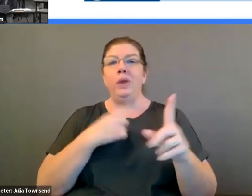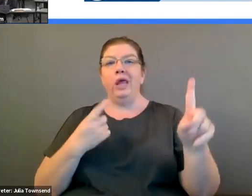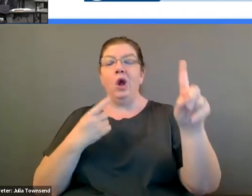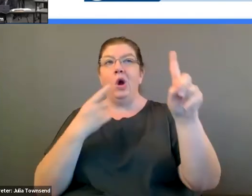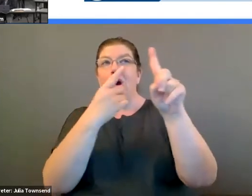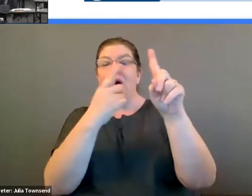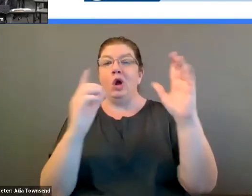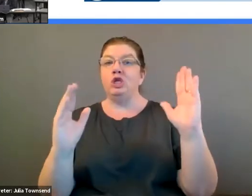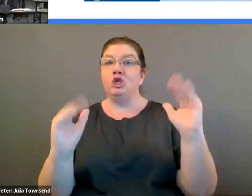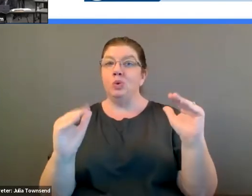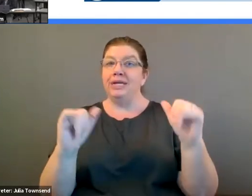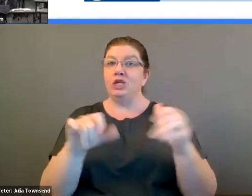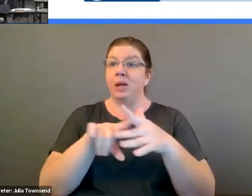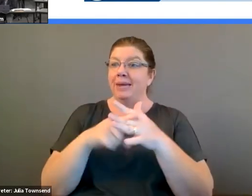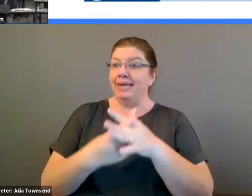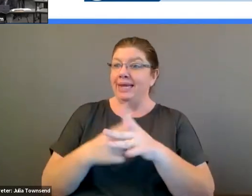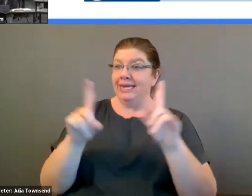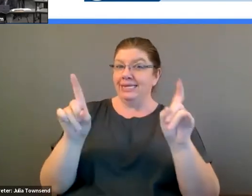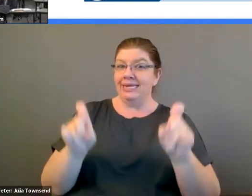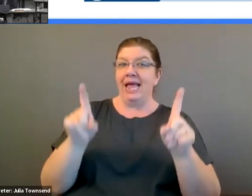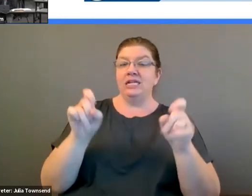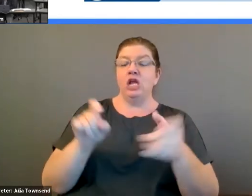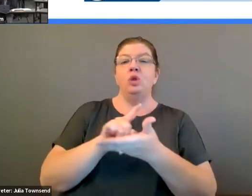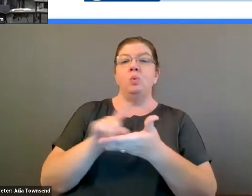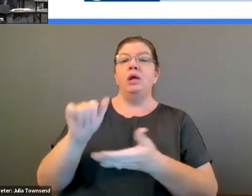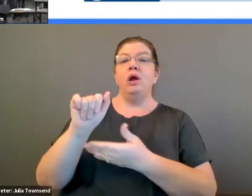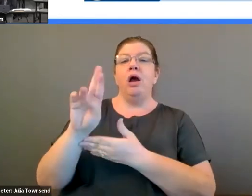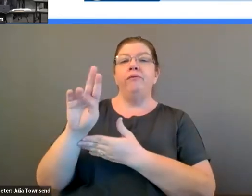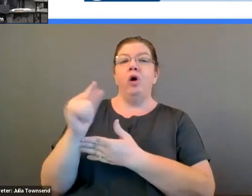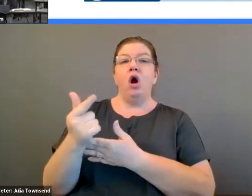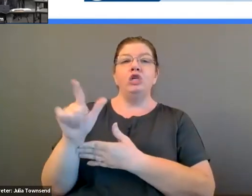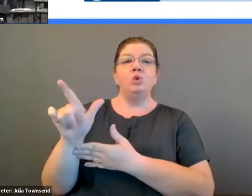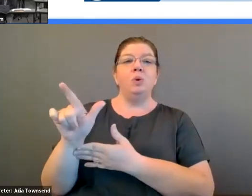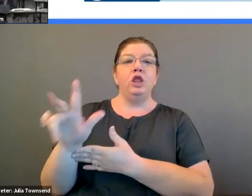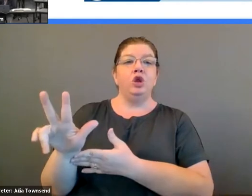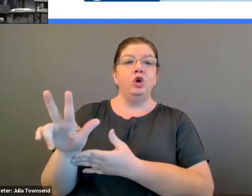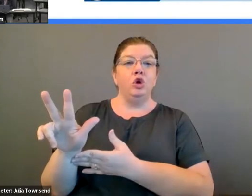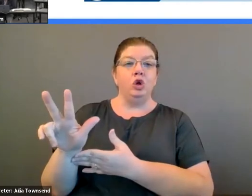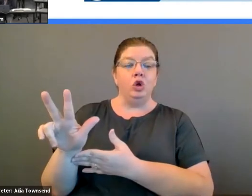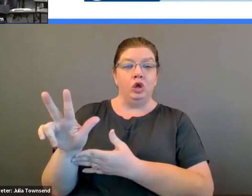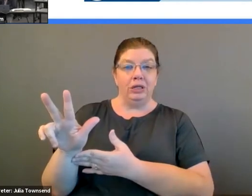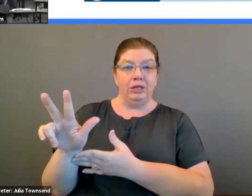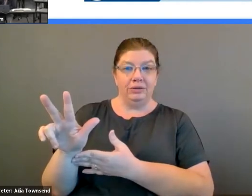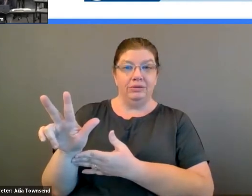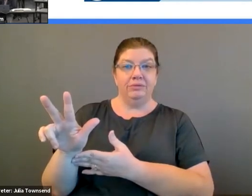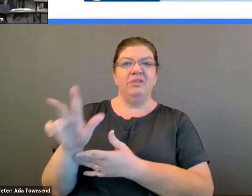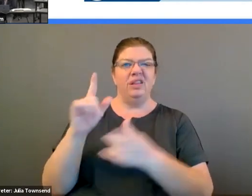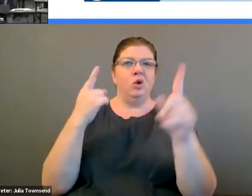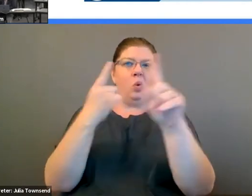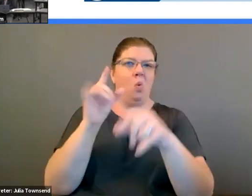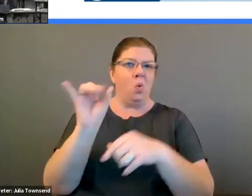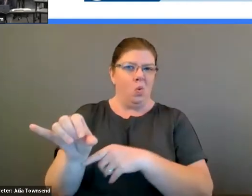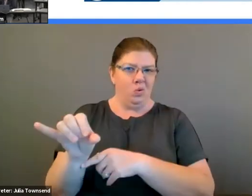to begin testing the week of August 23rd. That is our goal.